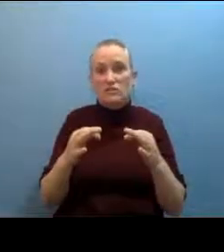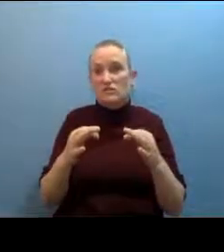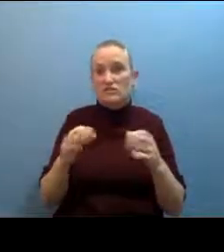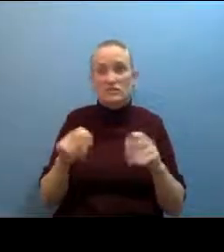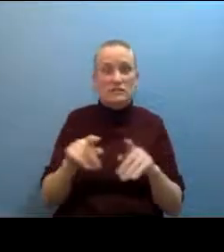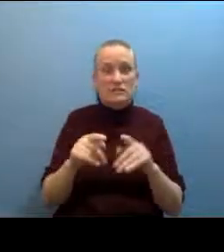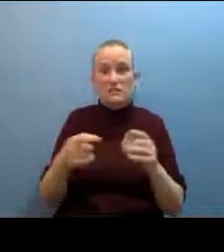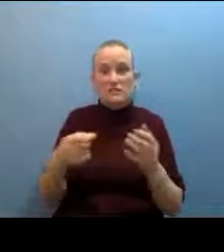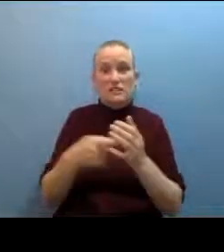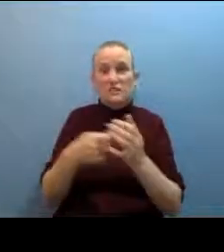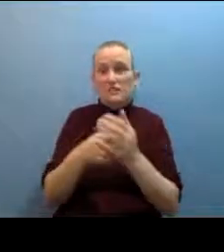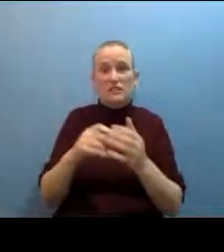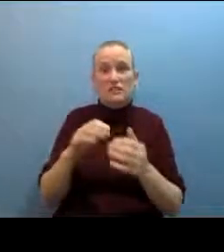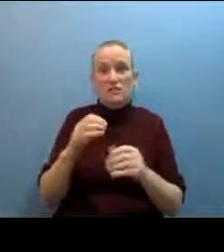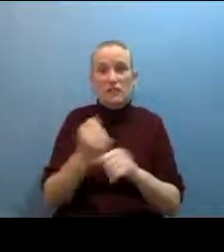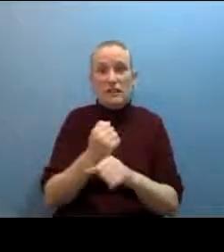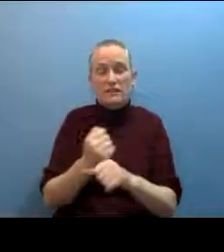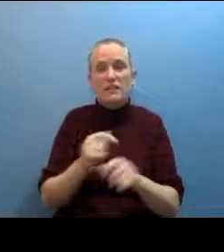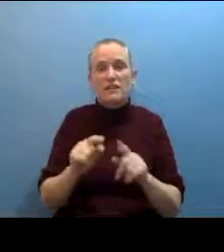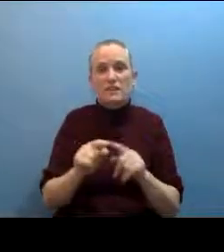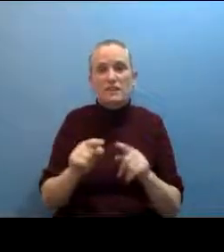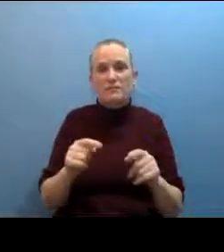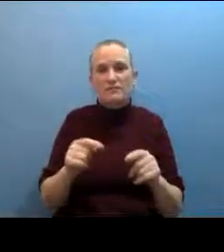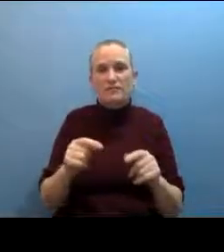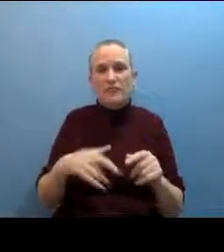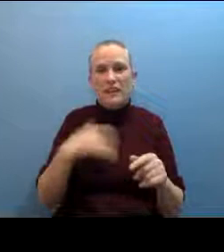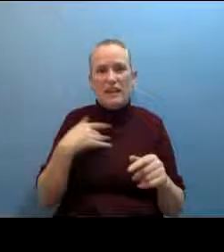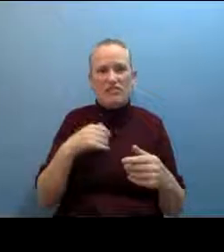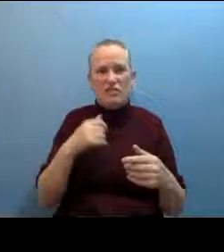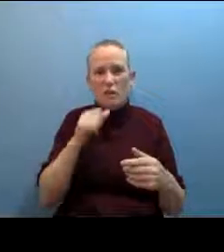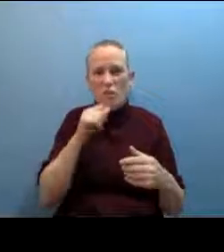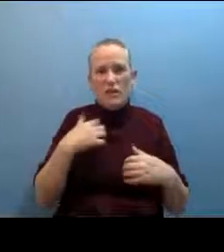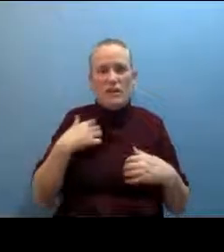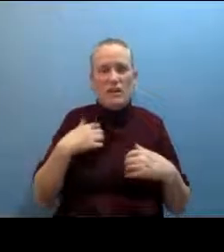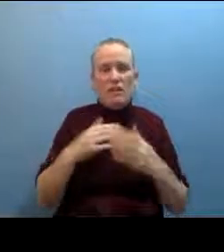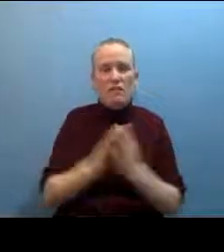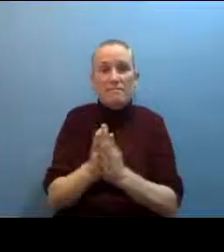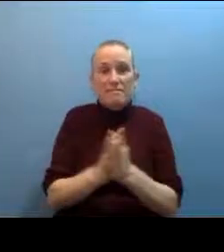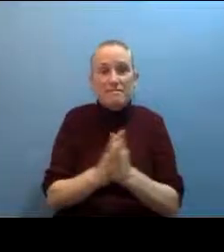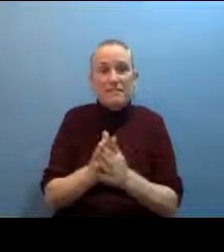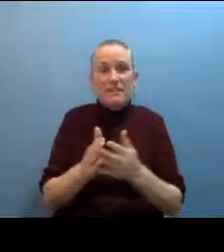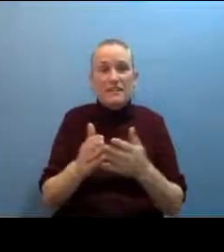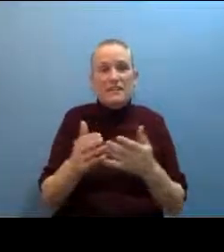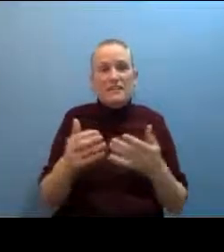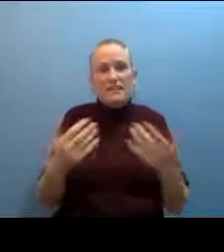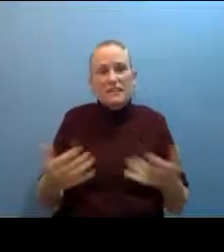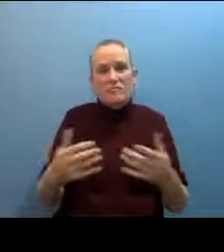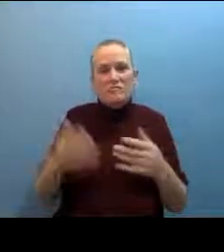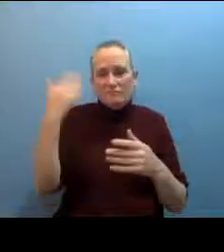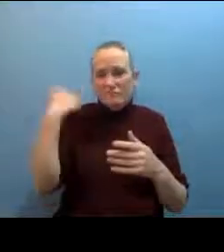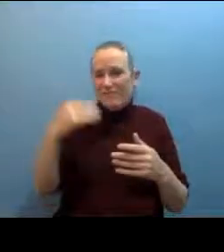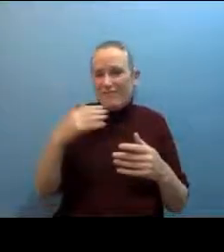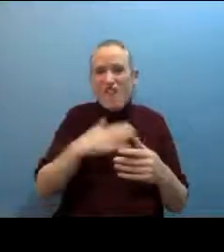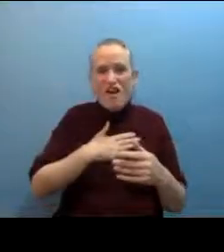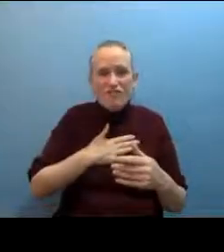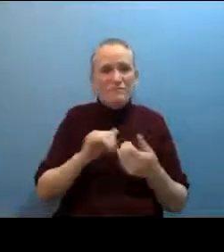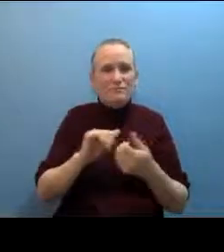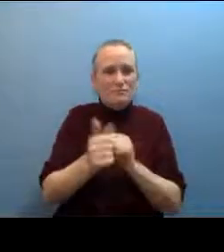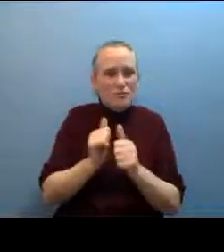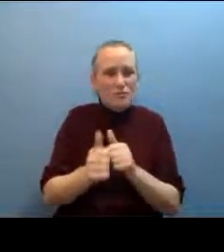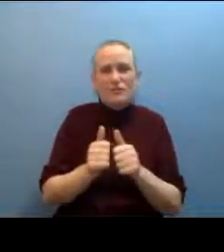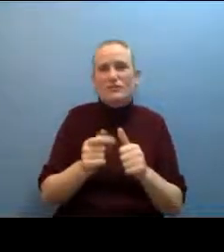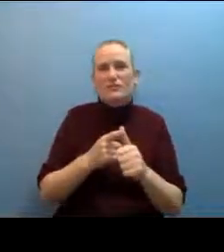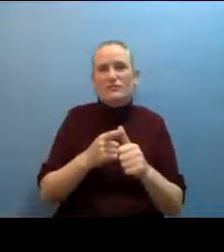And also with loss of motivation. So particularly, I think when young people can't do the things that they used to enjoy, maybe with sports